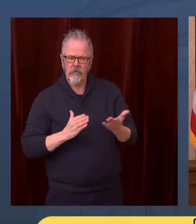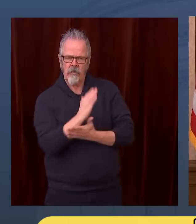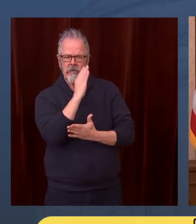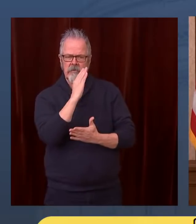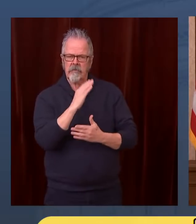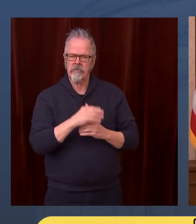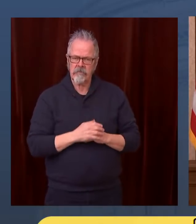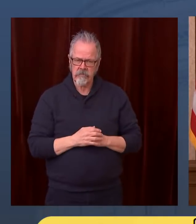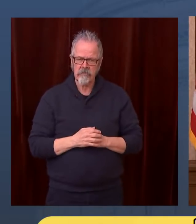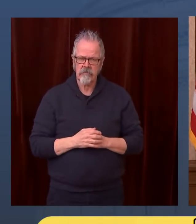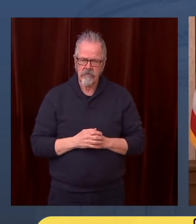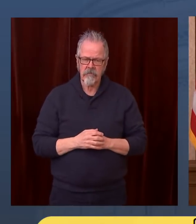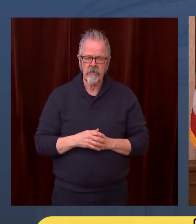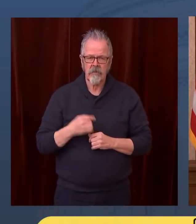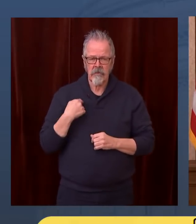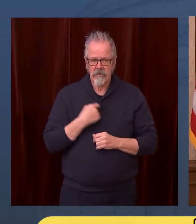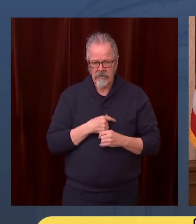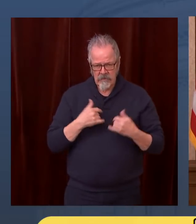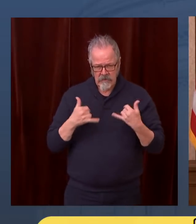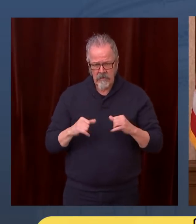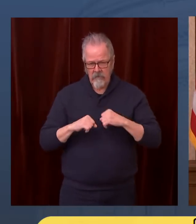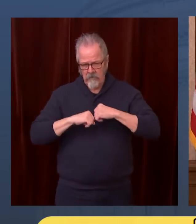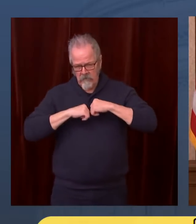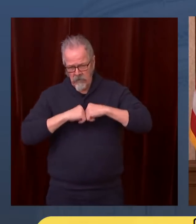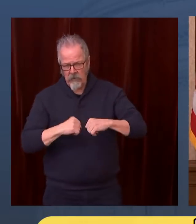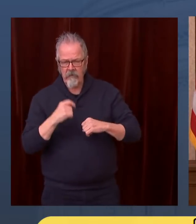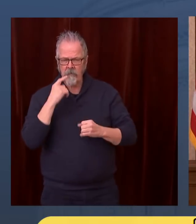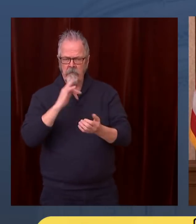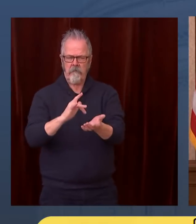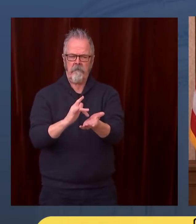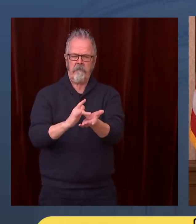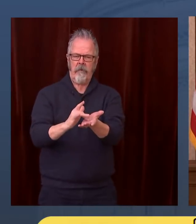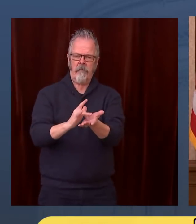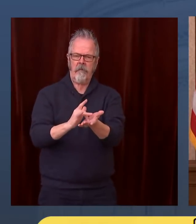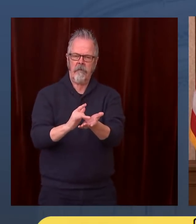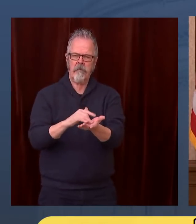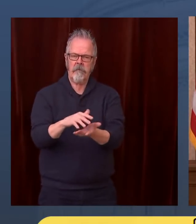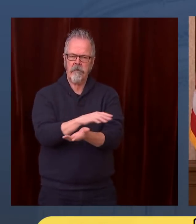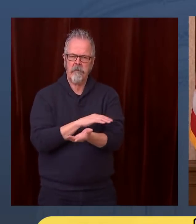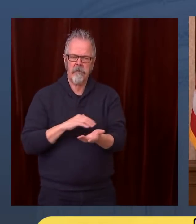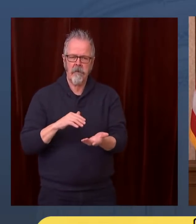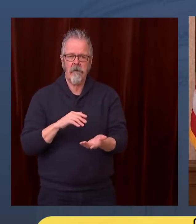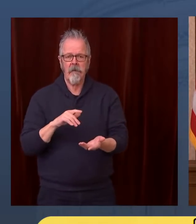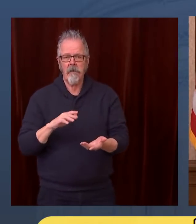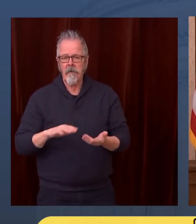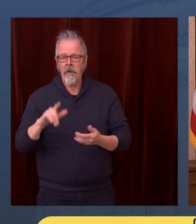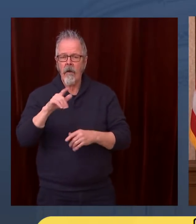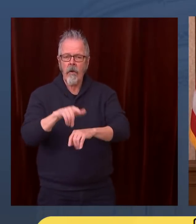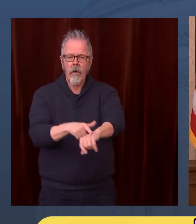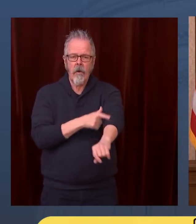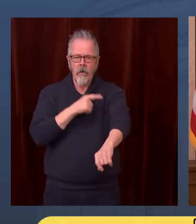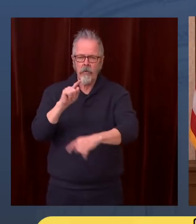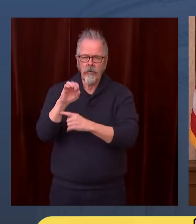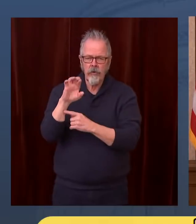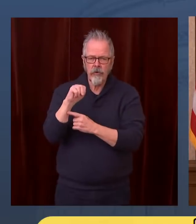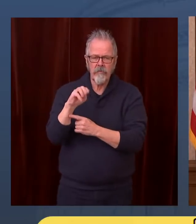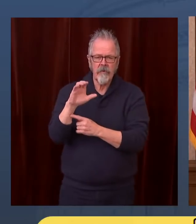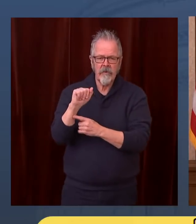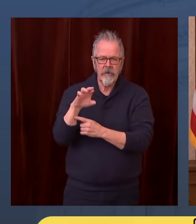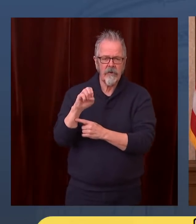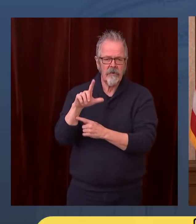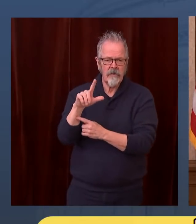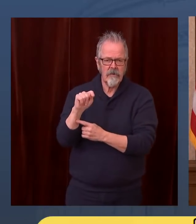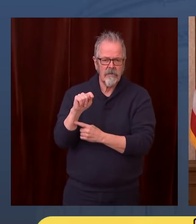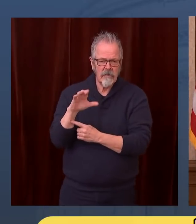protections for our people in our medical facilities, our people in our long-term care facilities. Those folks